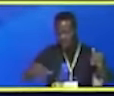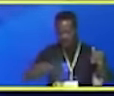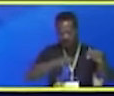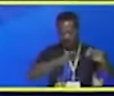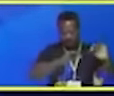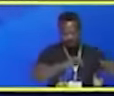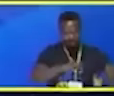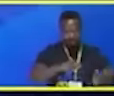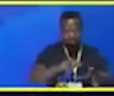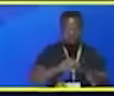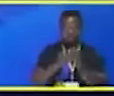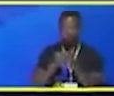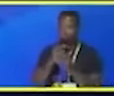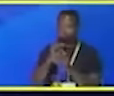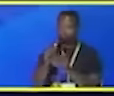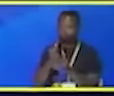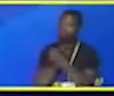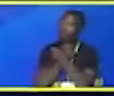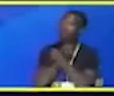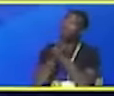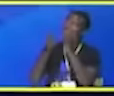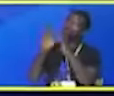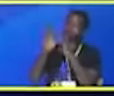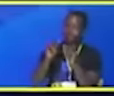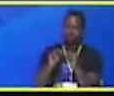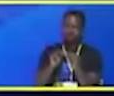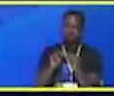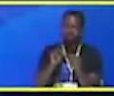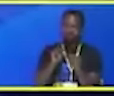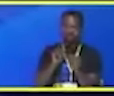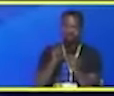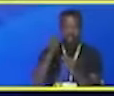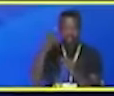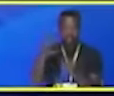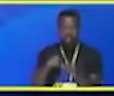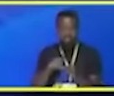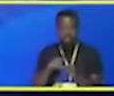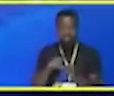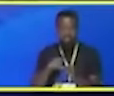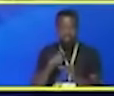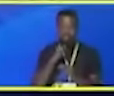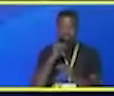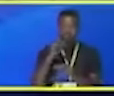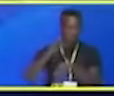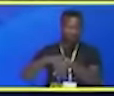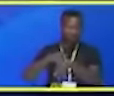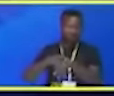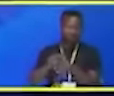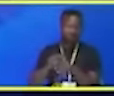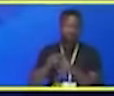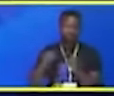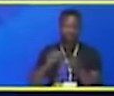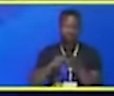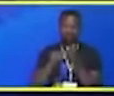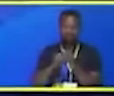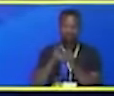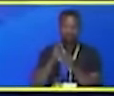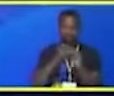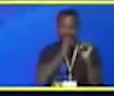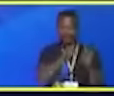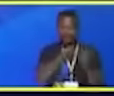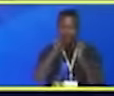disparity, is not the love of God. Are we together? It's not even time. But there are